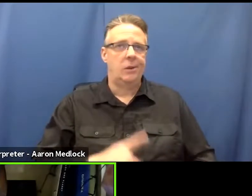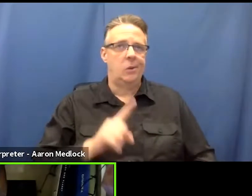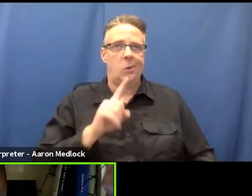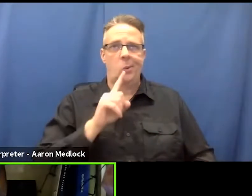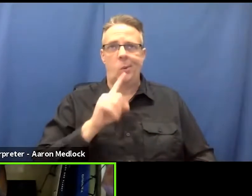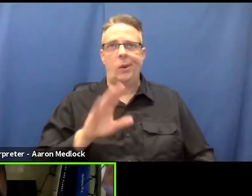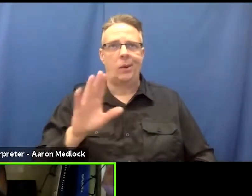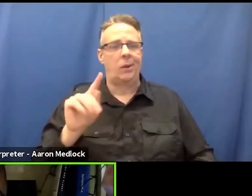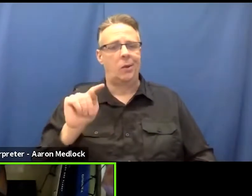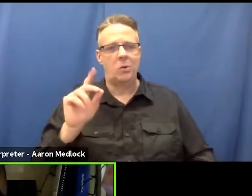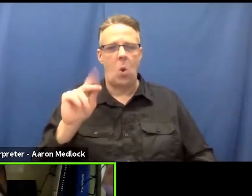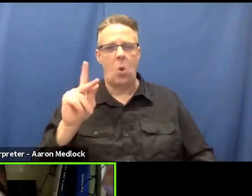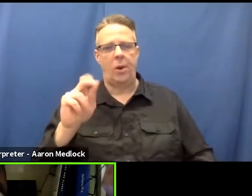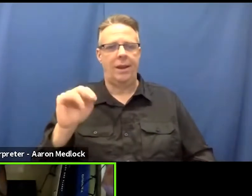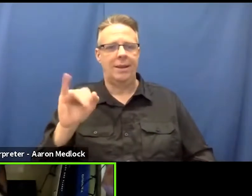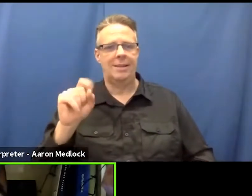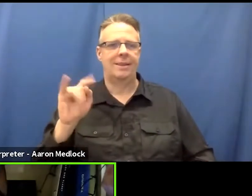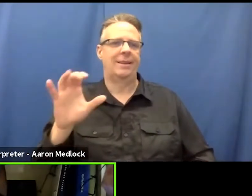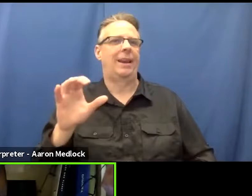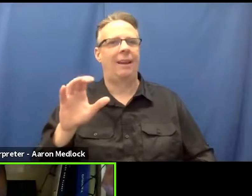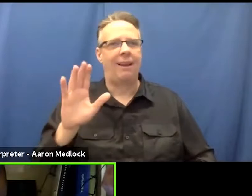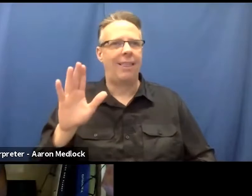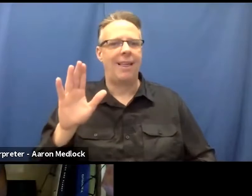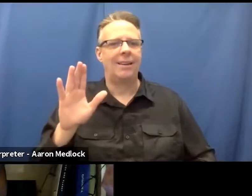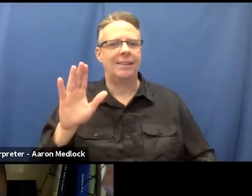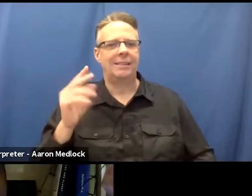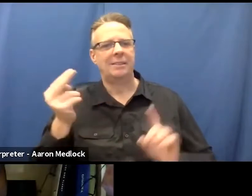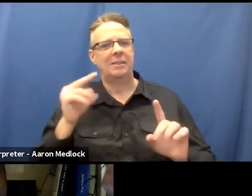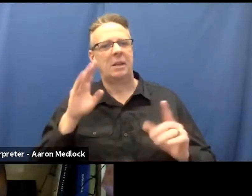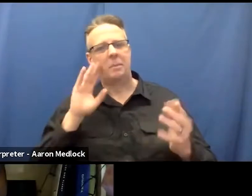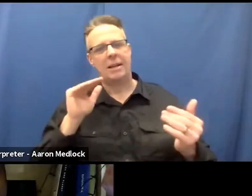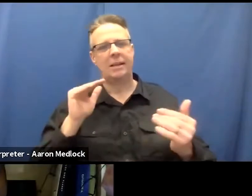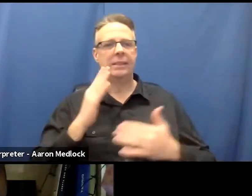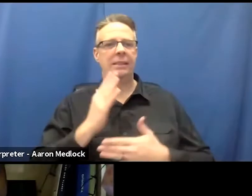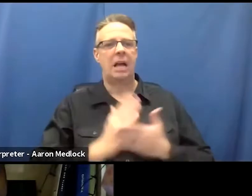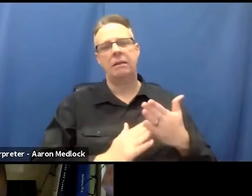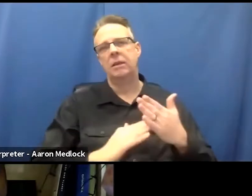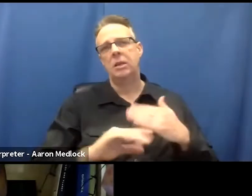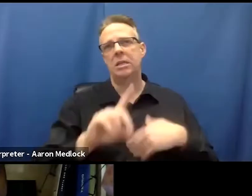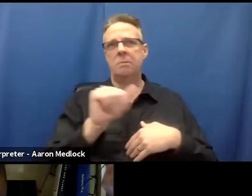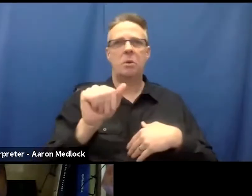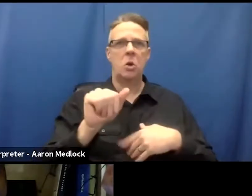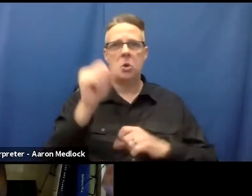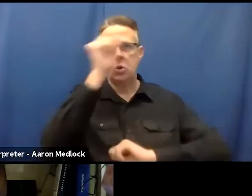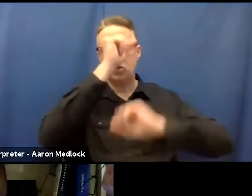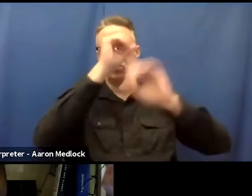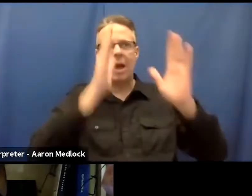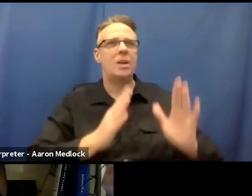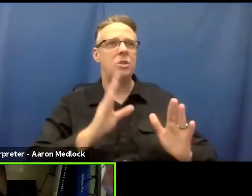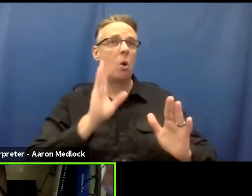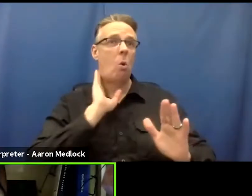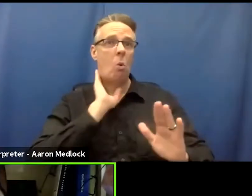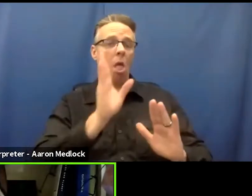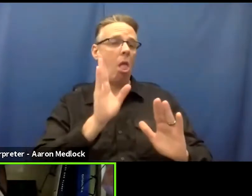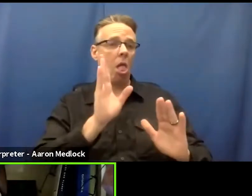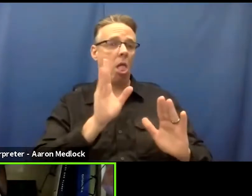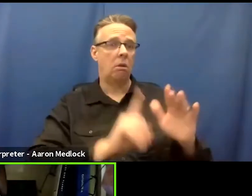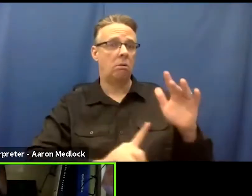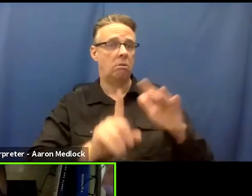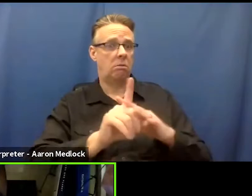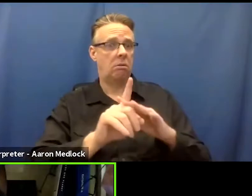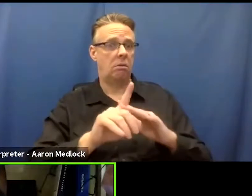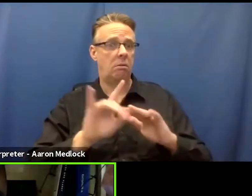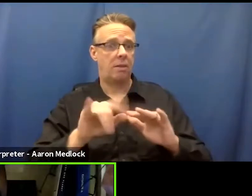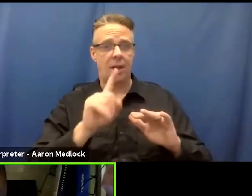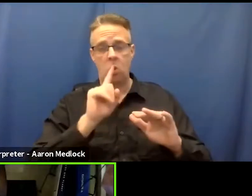And apparently we're expecting some, you know, disability strategy that'll come out of it, which has long been called